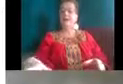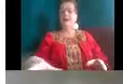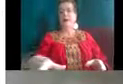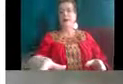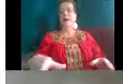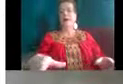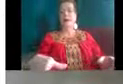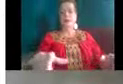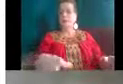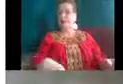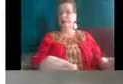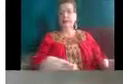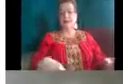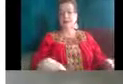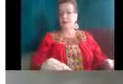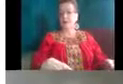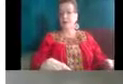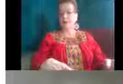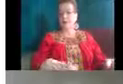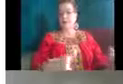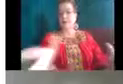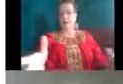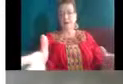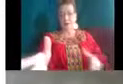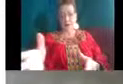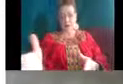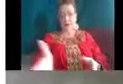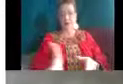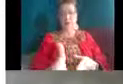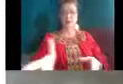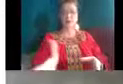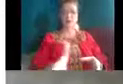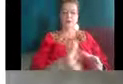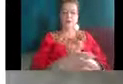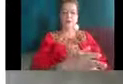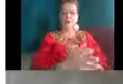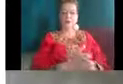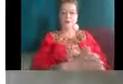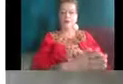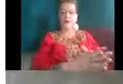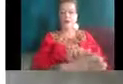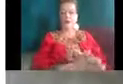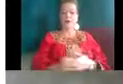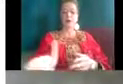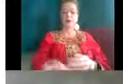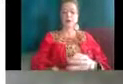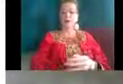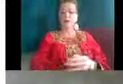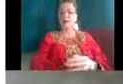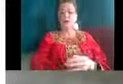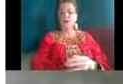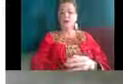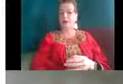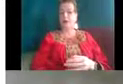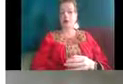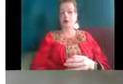and that just means the size of the screen and of course the cost associated with it but you can see